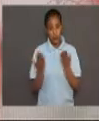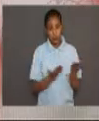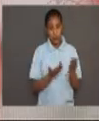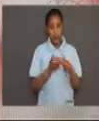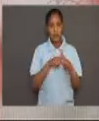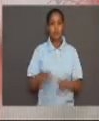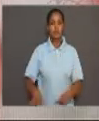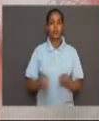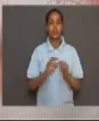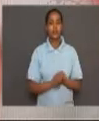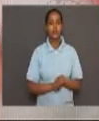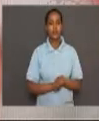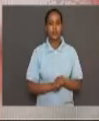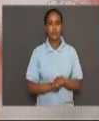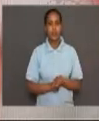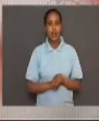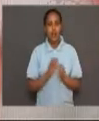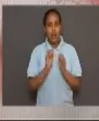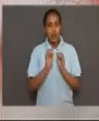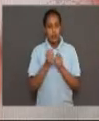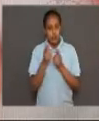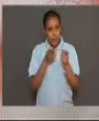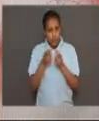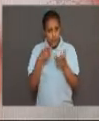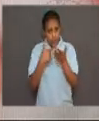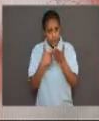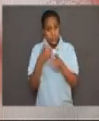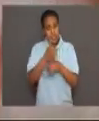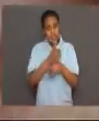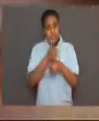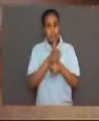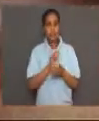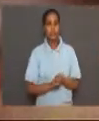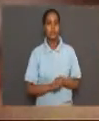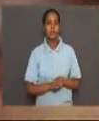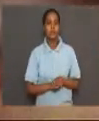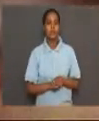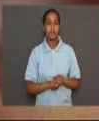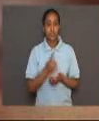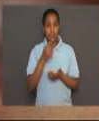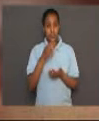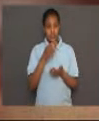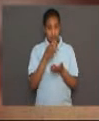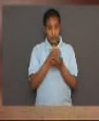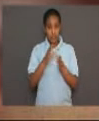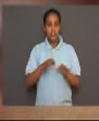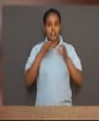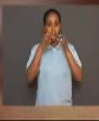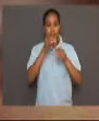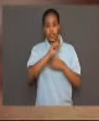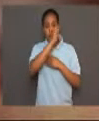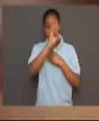Welcome back, students. How did you manage with this exercise? The glass